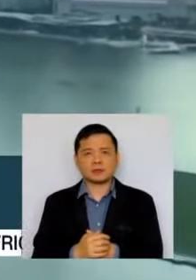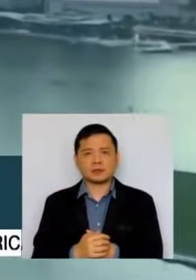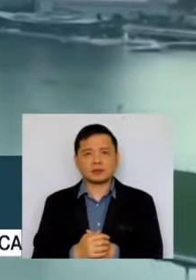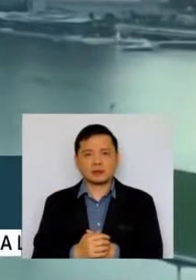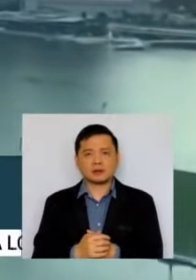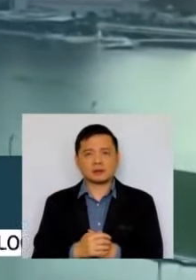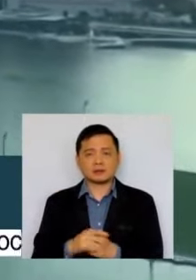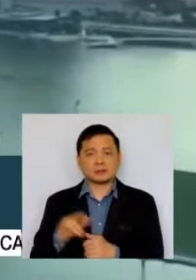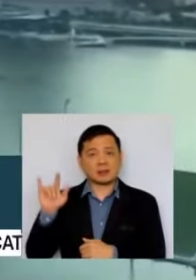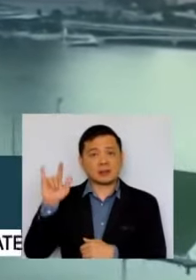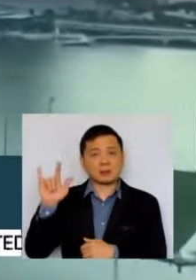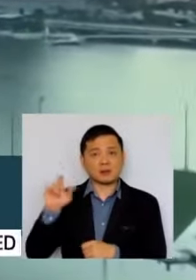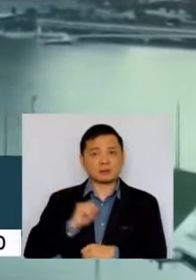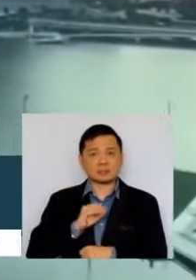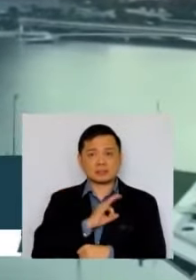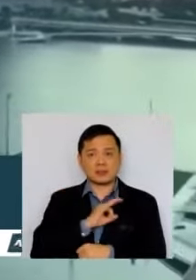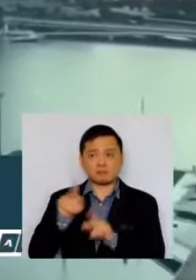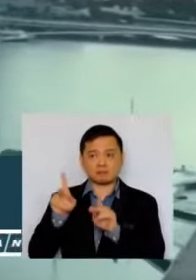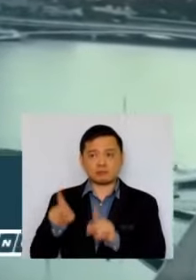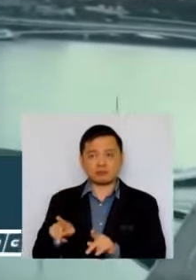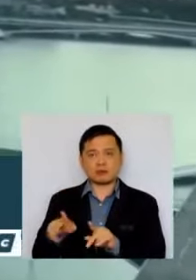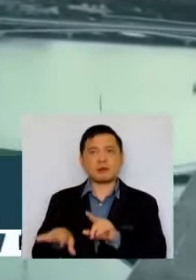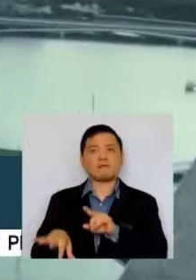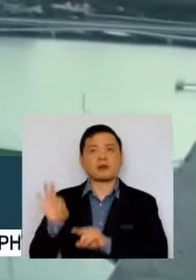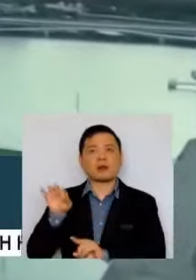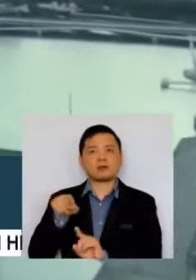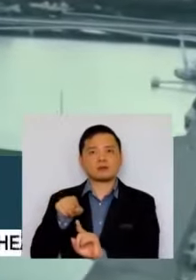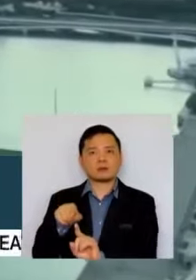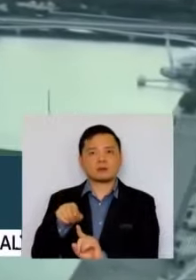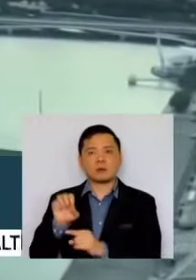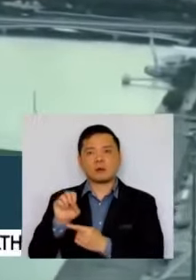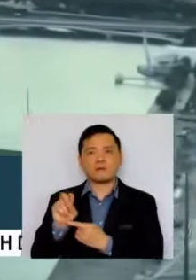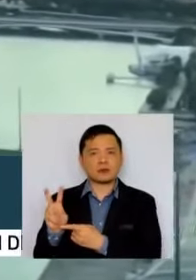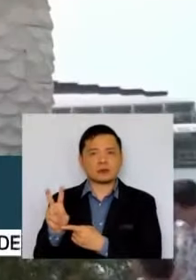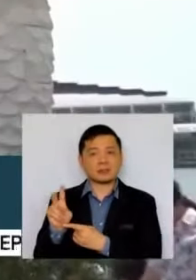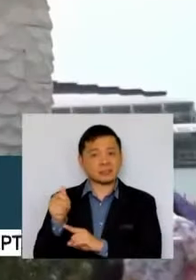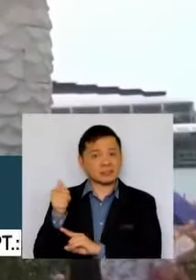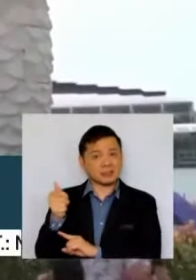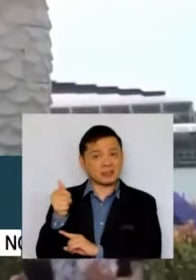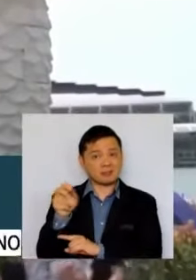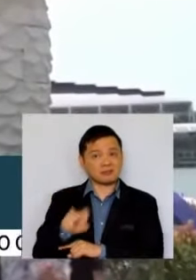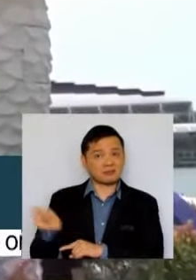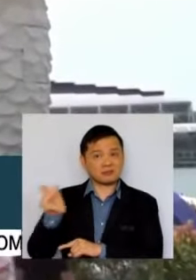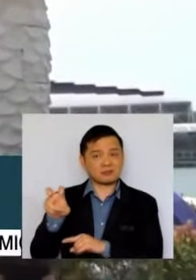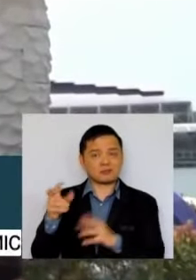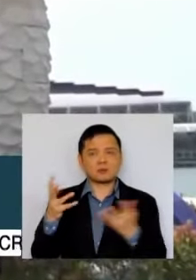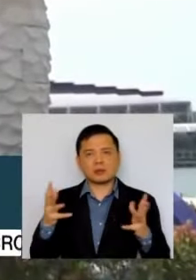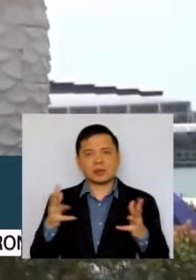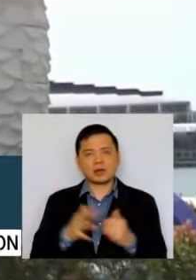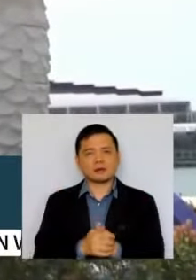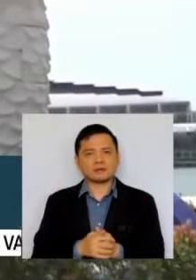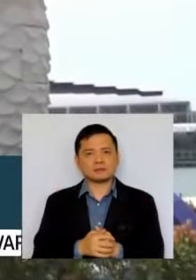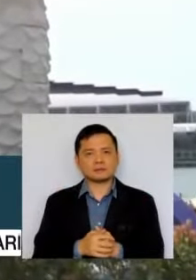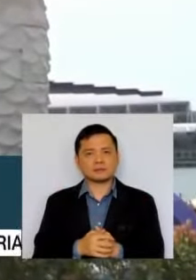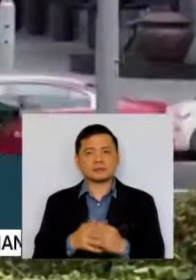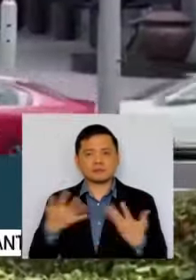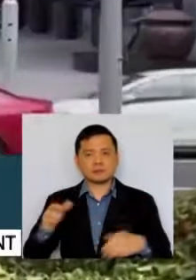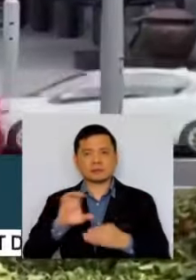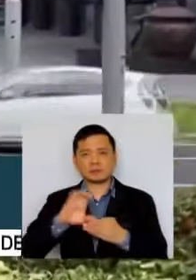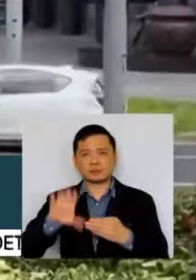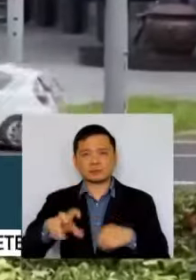Omicron case in the city-state with no travel history. The patient is now fully vaccinated against COVID-19 and is